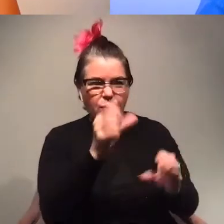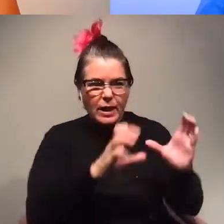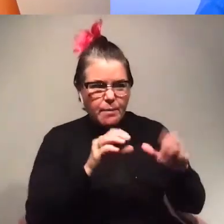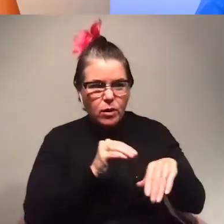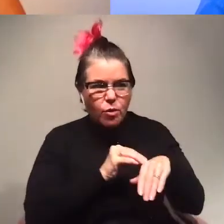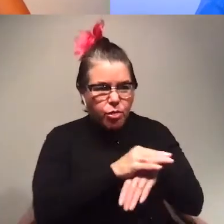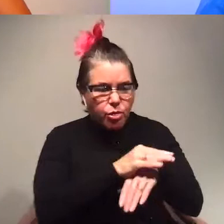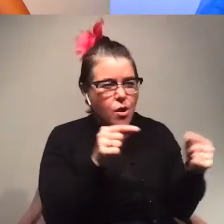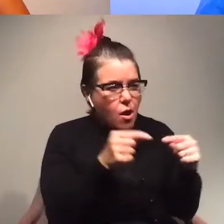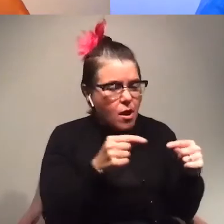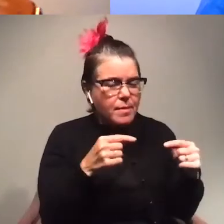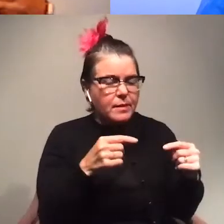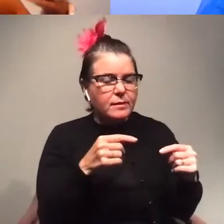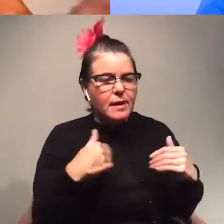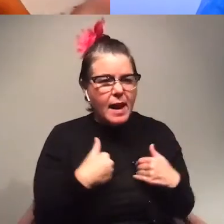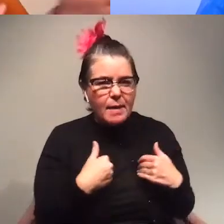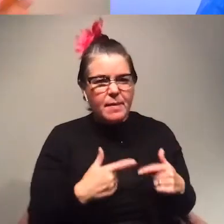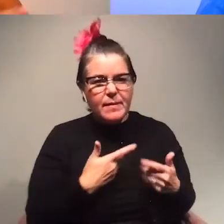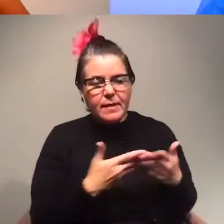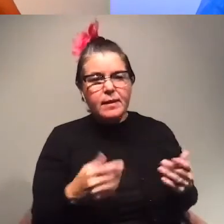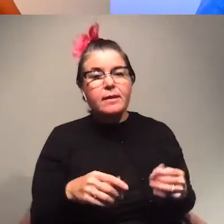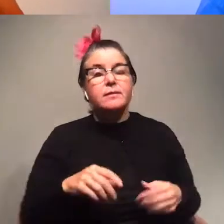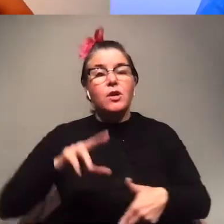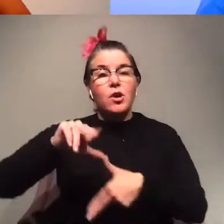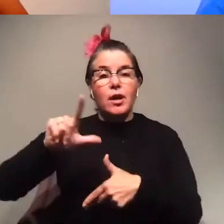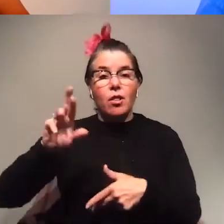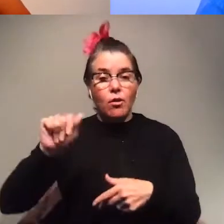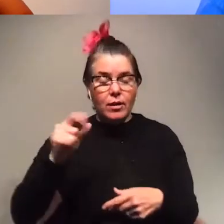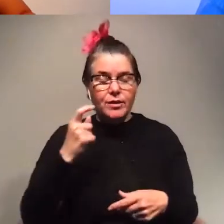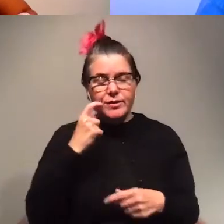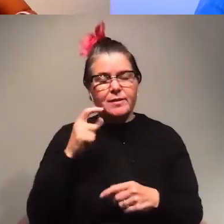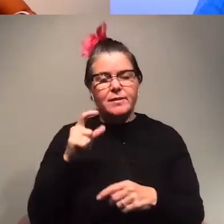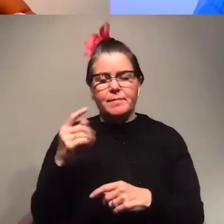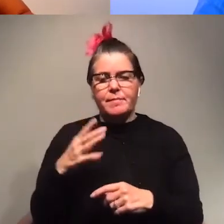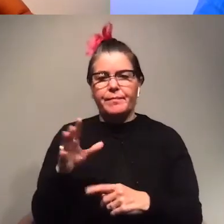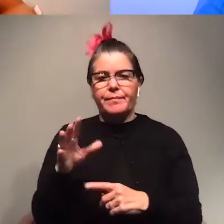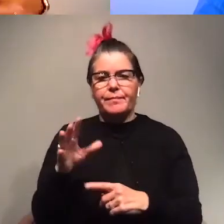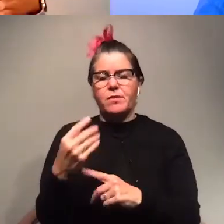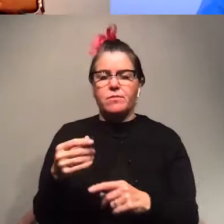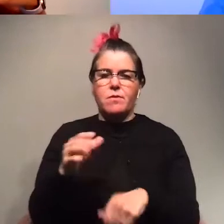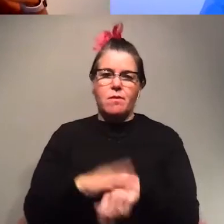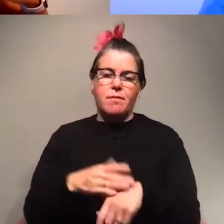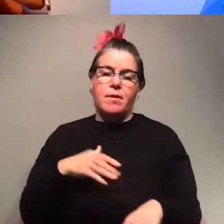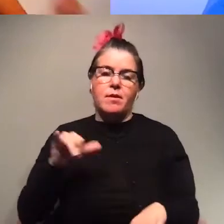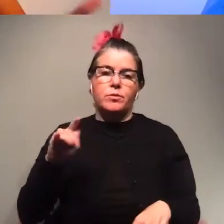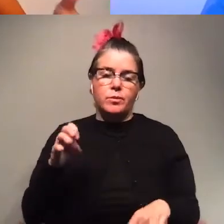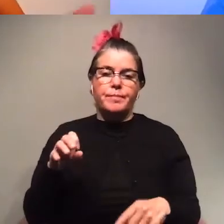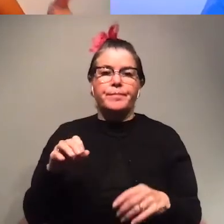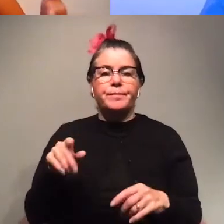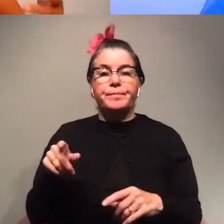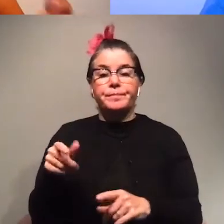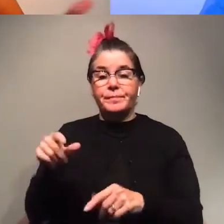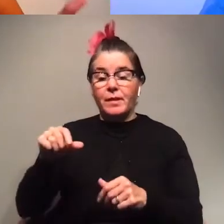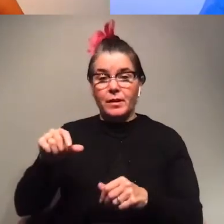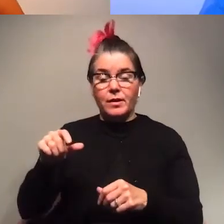the wildlife there. Or like Hurricane Laura, I just did a video of this on my YouTube channel, how that big,